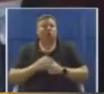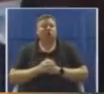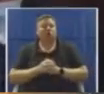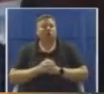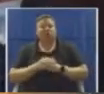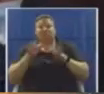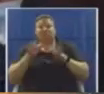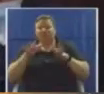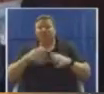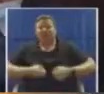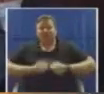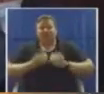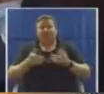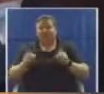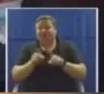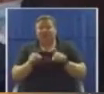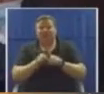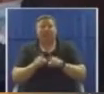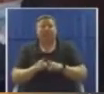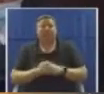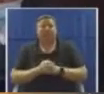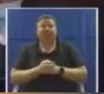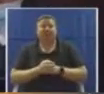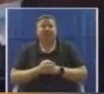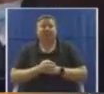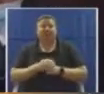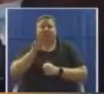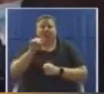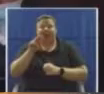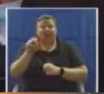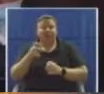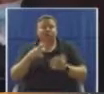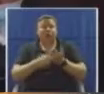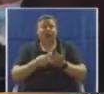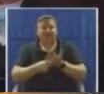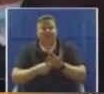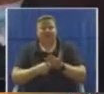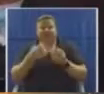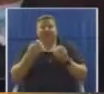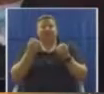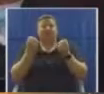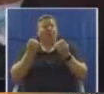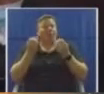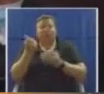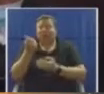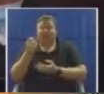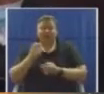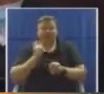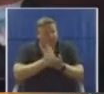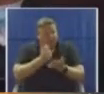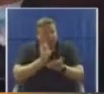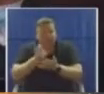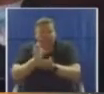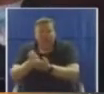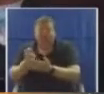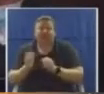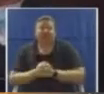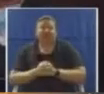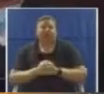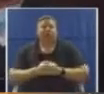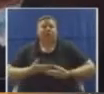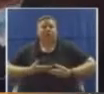people have expressed, about the billions of rands of funds that need to be properly spent. The concept of servant leadership,